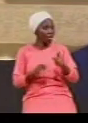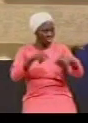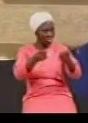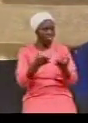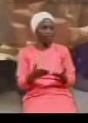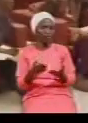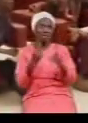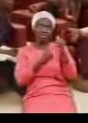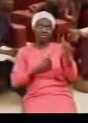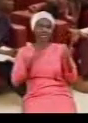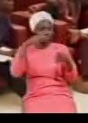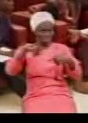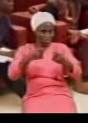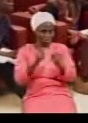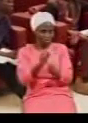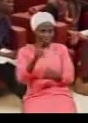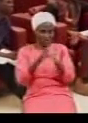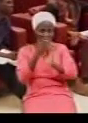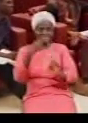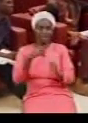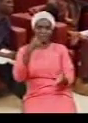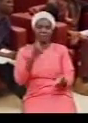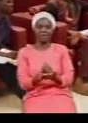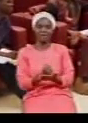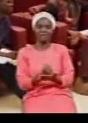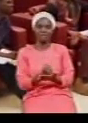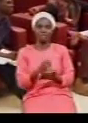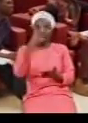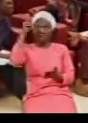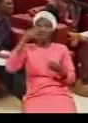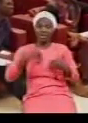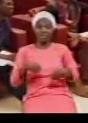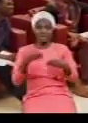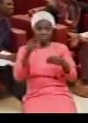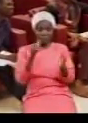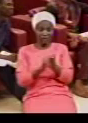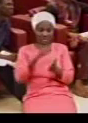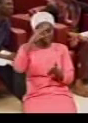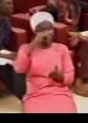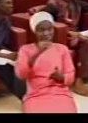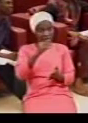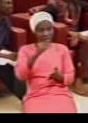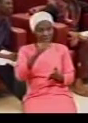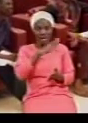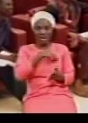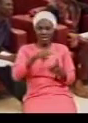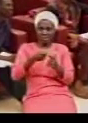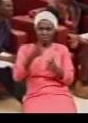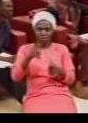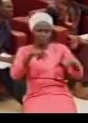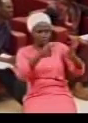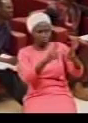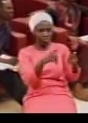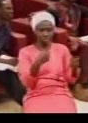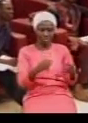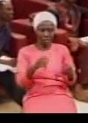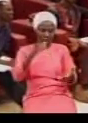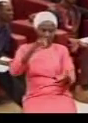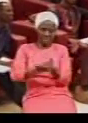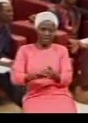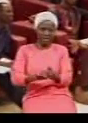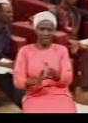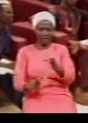go with you. It's giving you that man, and then you're going to the marriage committee. I don't know what question they're going to ask